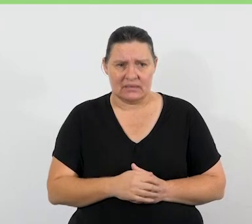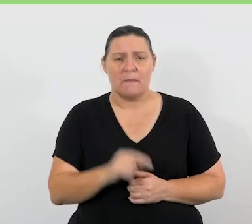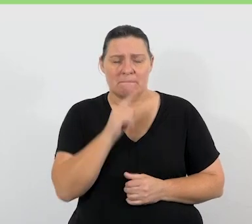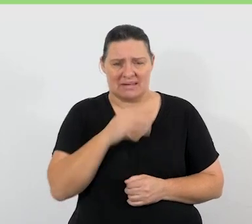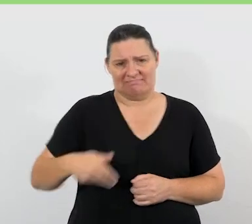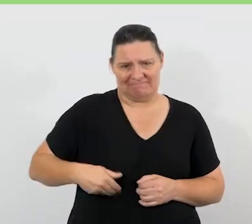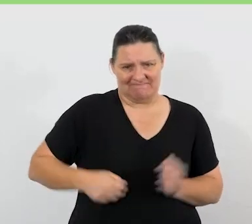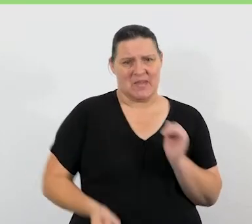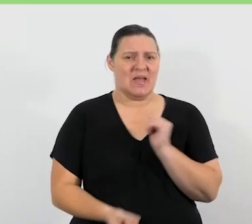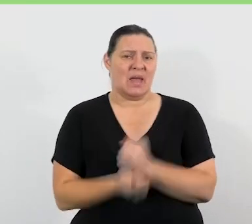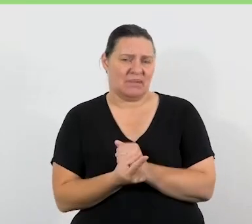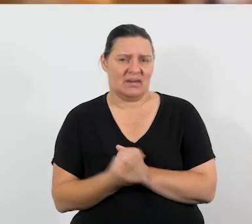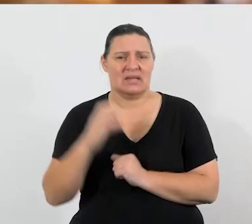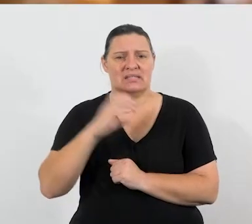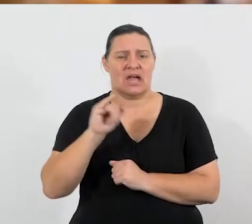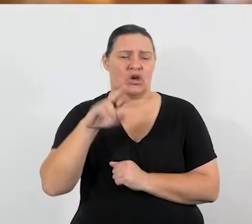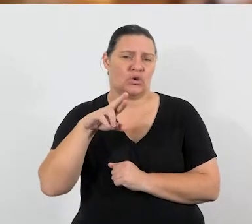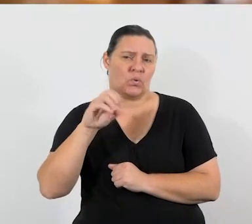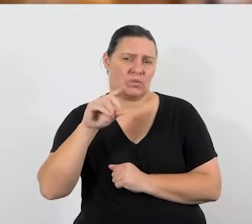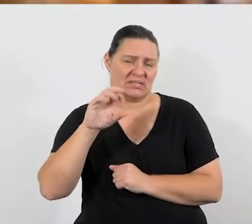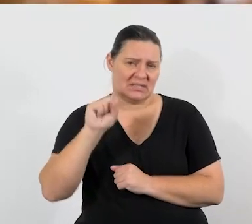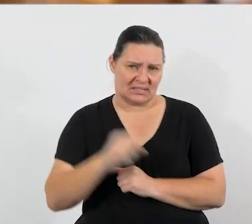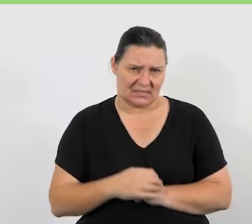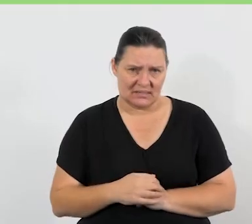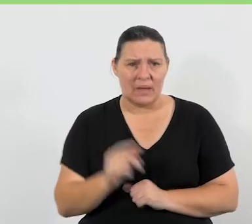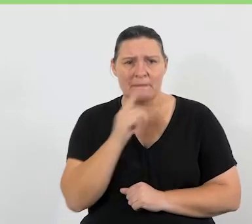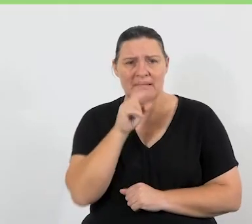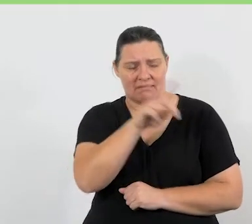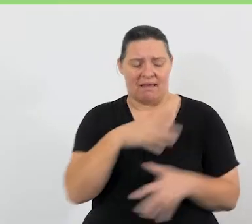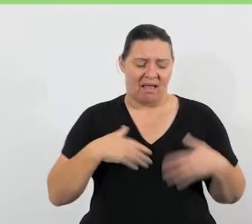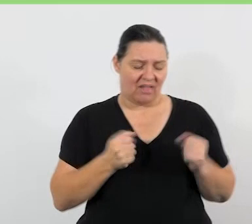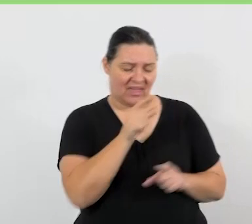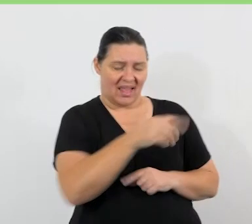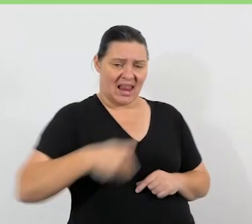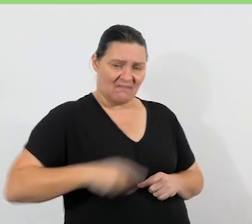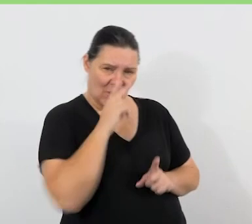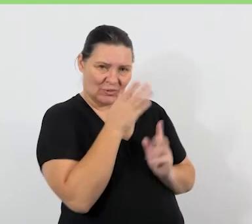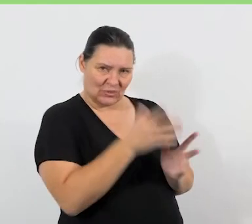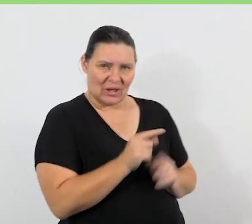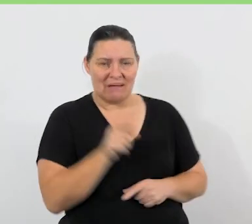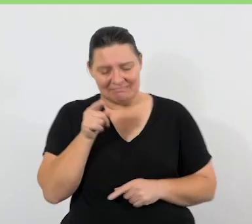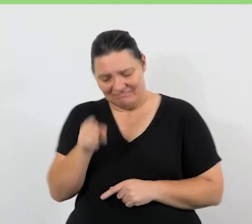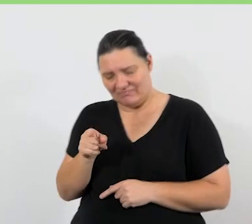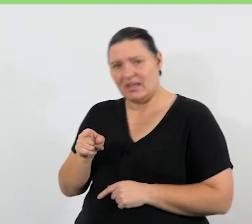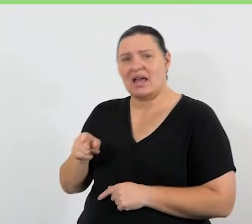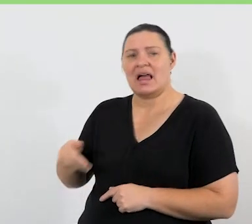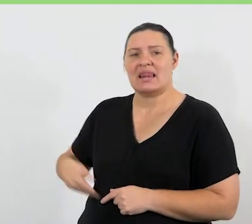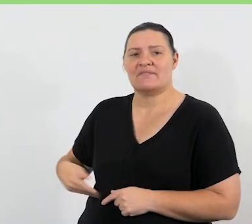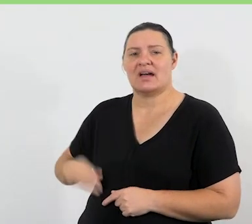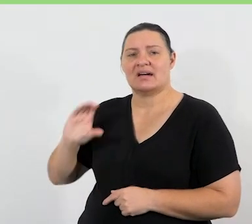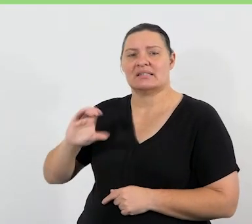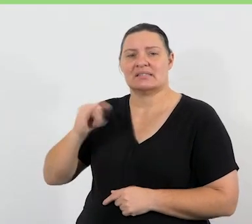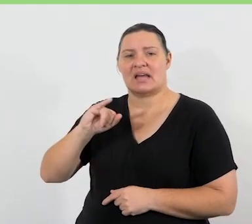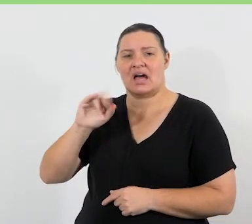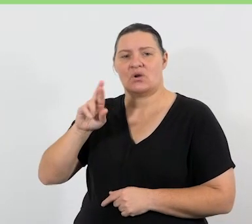of liver cirrhosis. So as you can see here, this is how a healthy liver needs to look like. And when you have liver